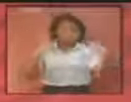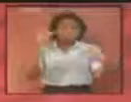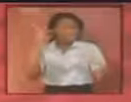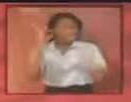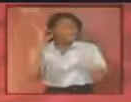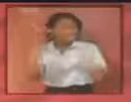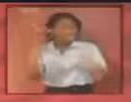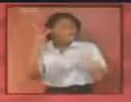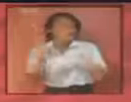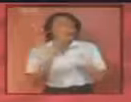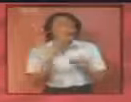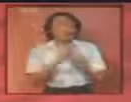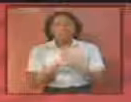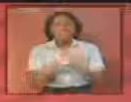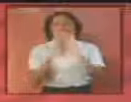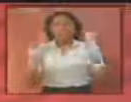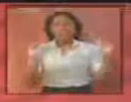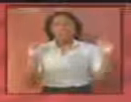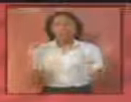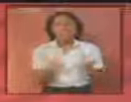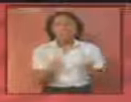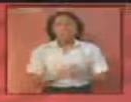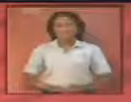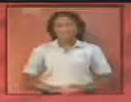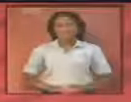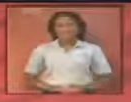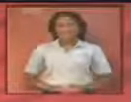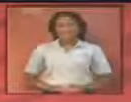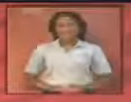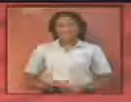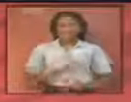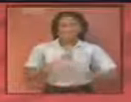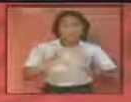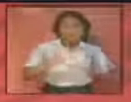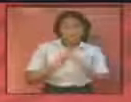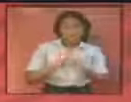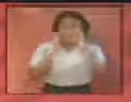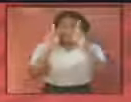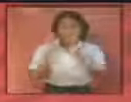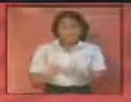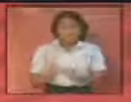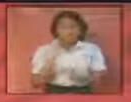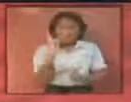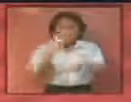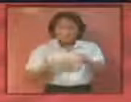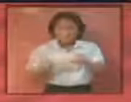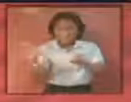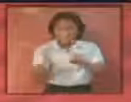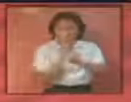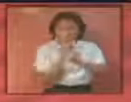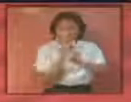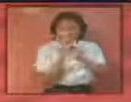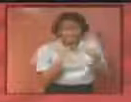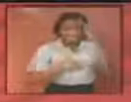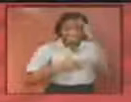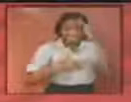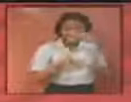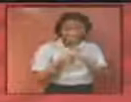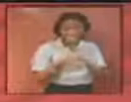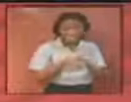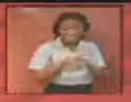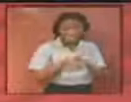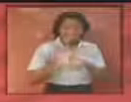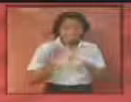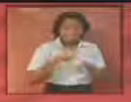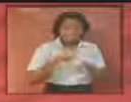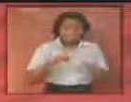watching this morning. So we go back to the beginning. When someone is infected by the COVID-19 virus, what you have is